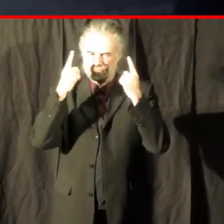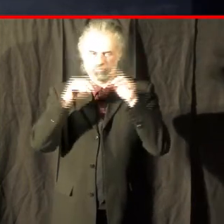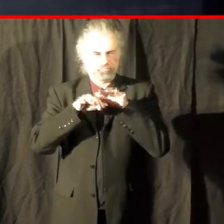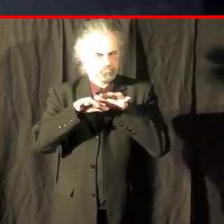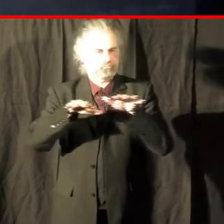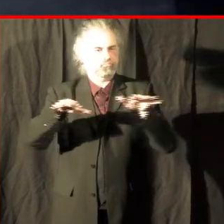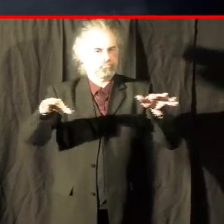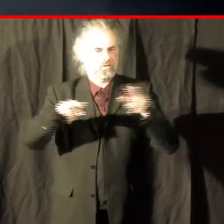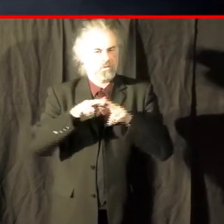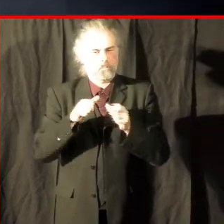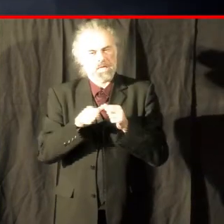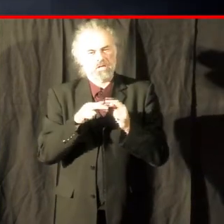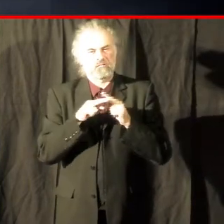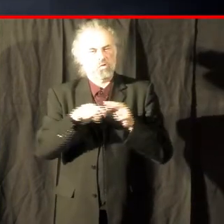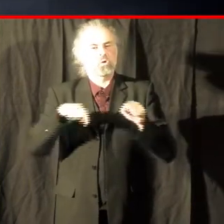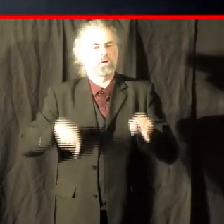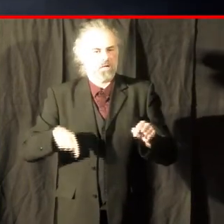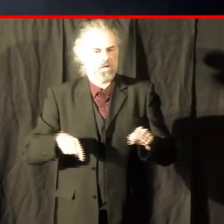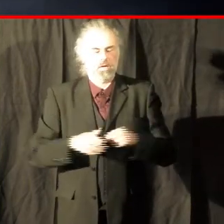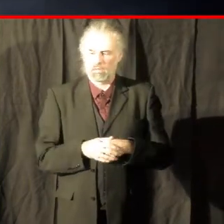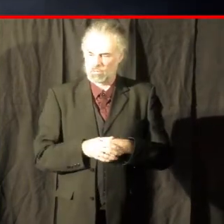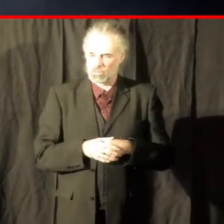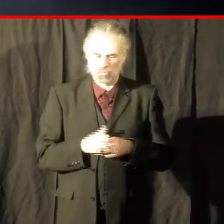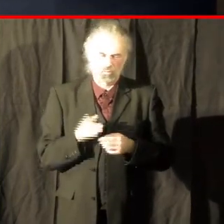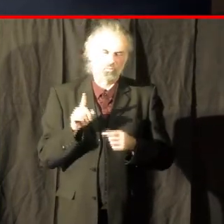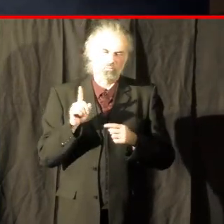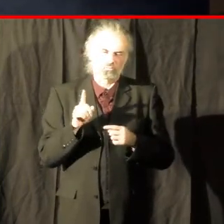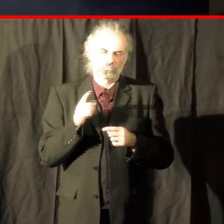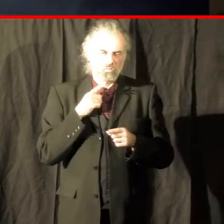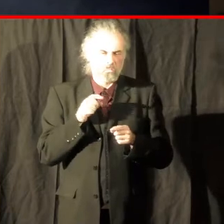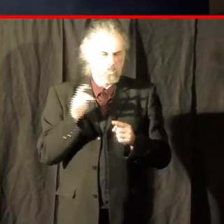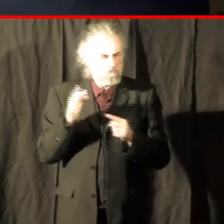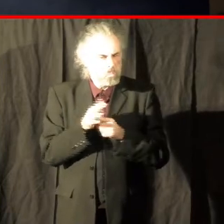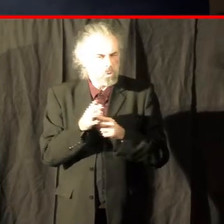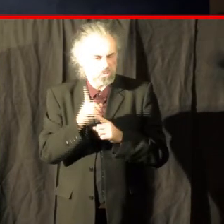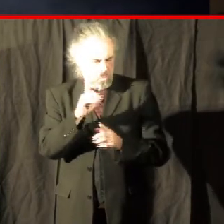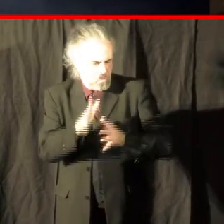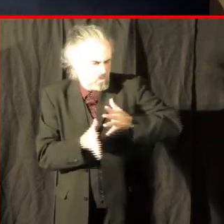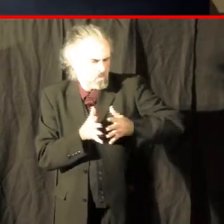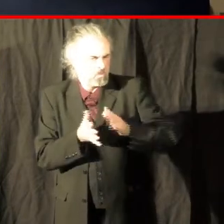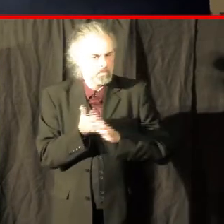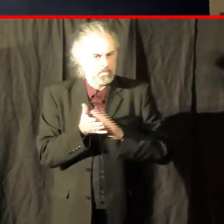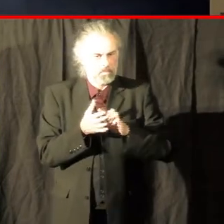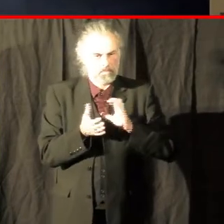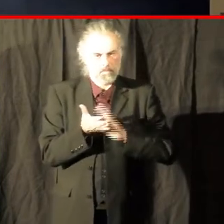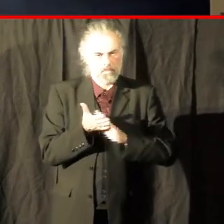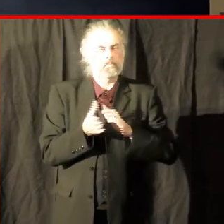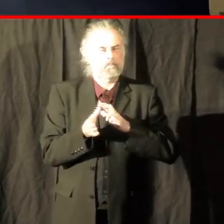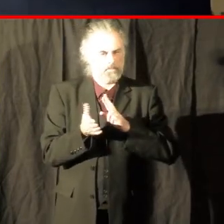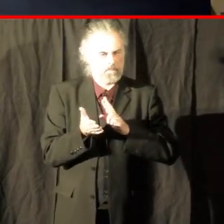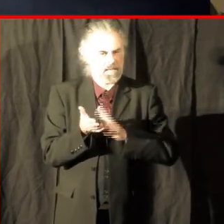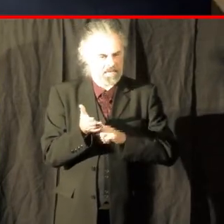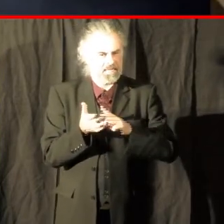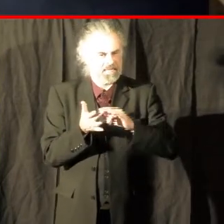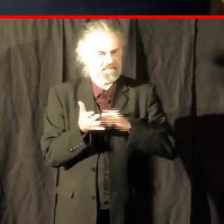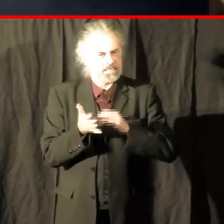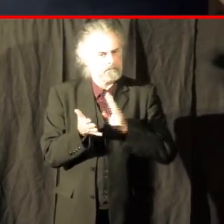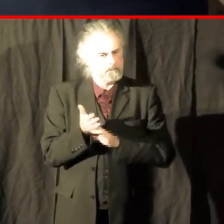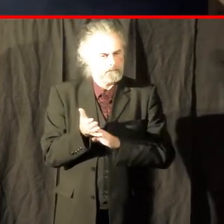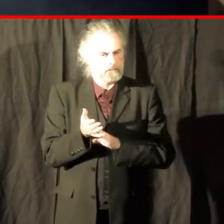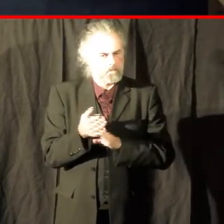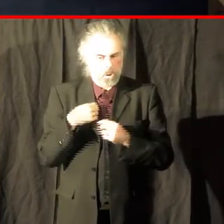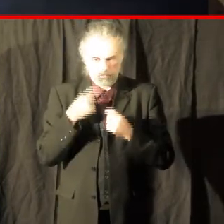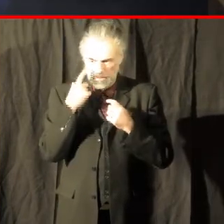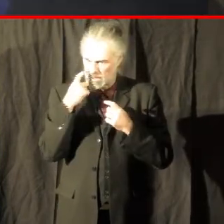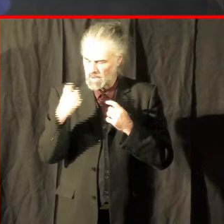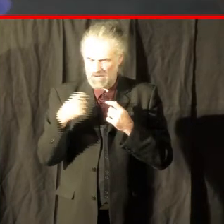So it's all about the mechanism. You know, this is a new mechanism we've discovered, not been seen before, and it's very